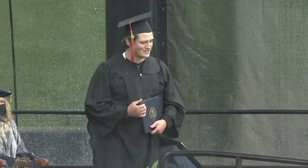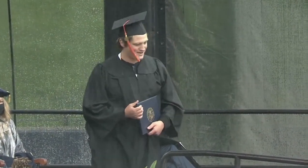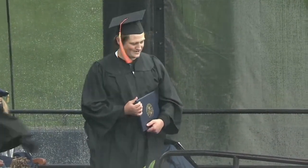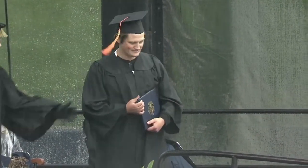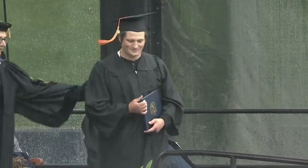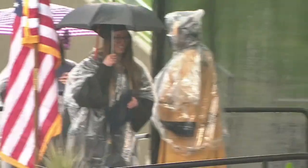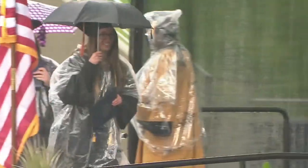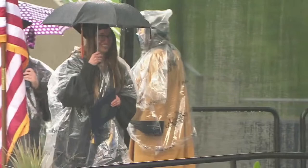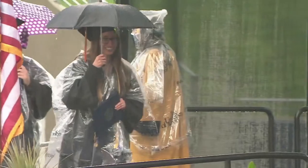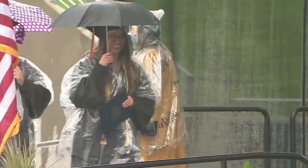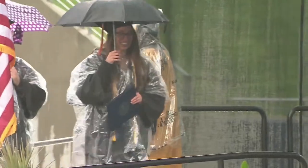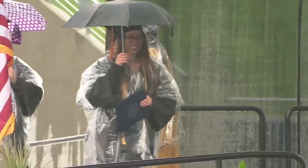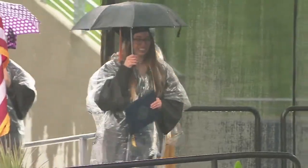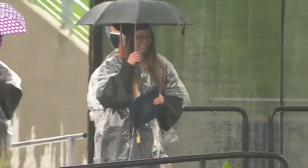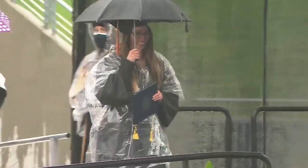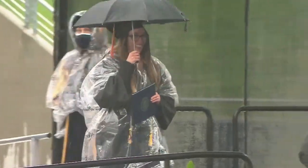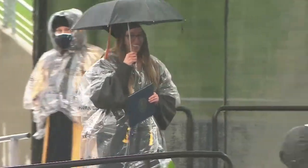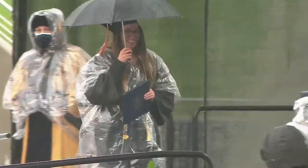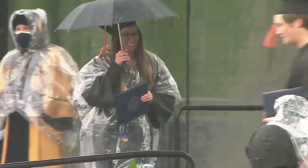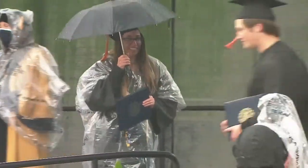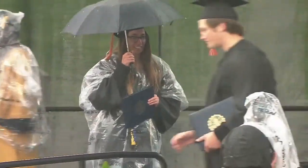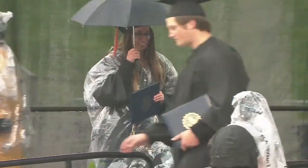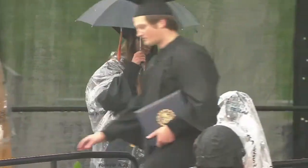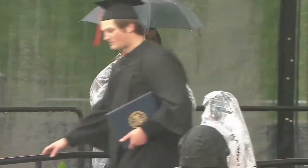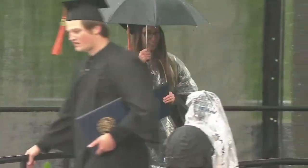Nicole L. Eminger.